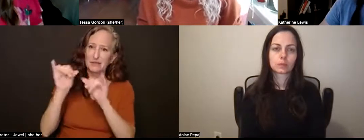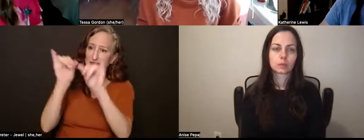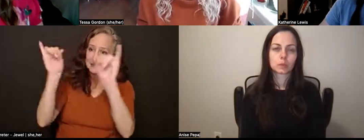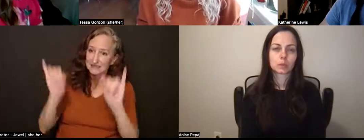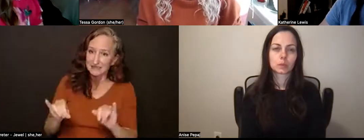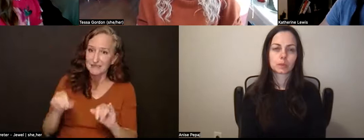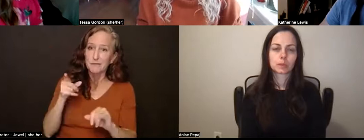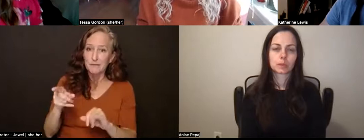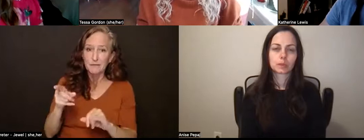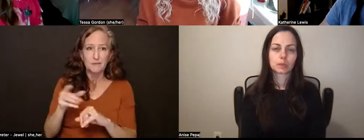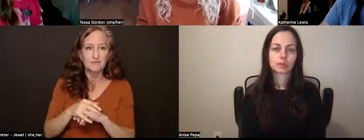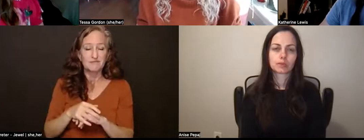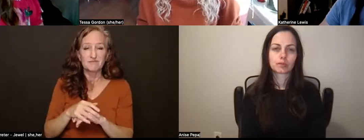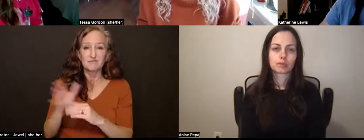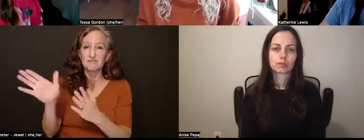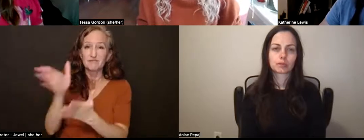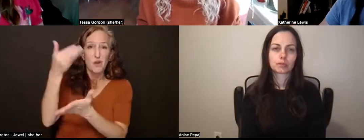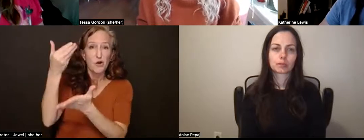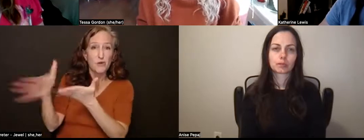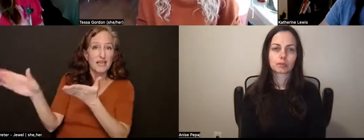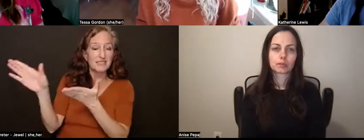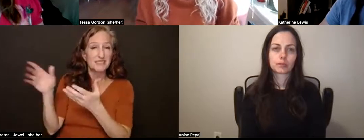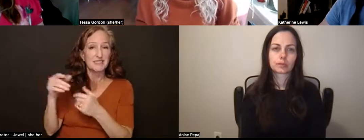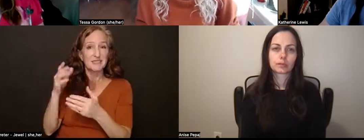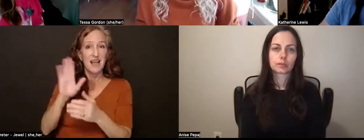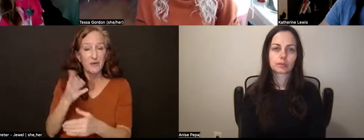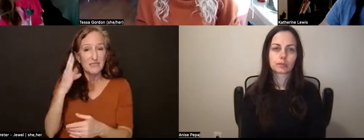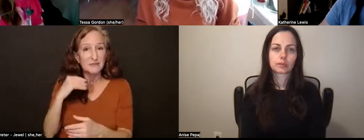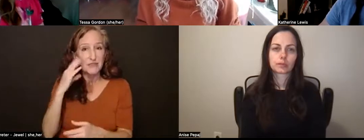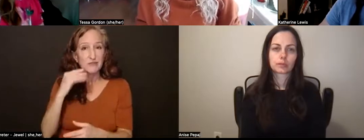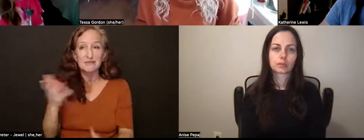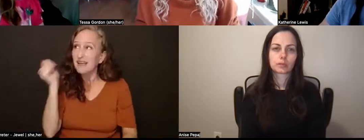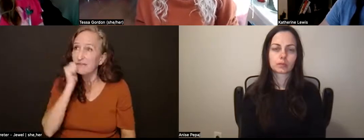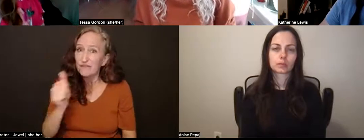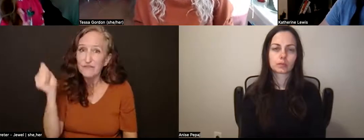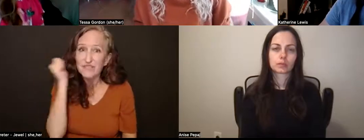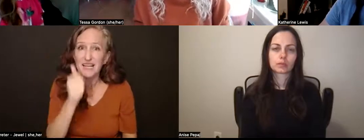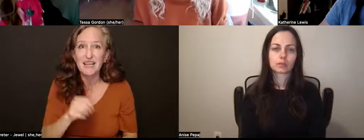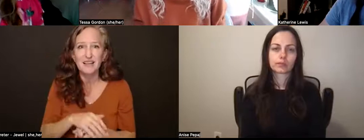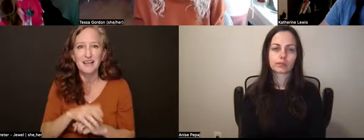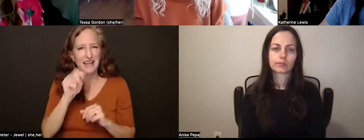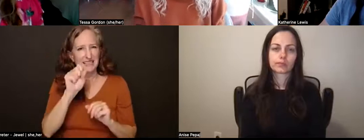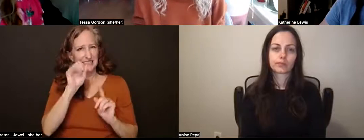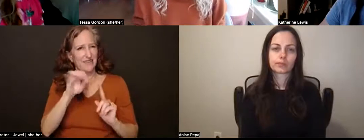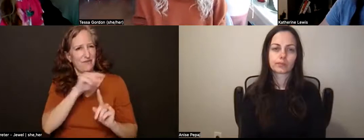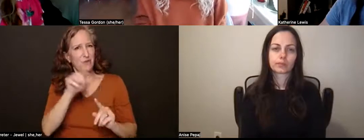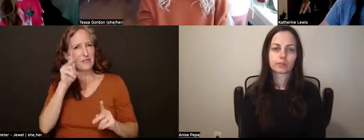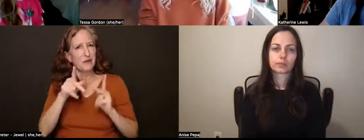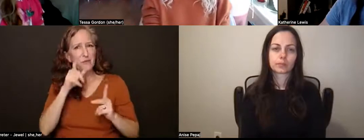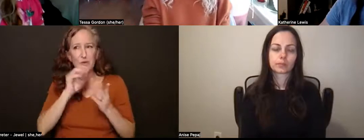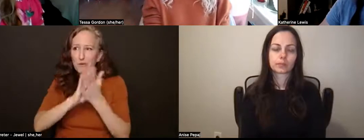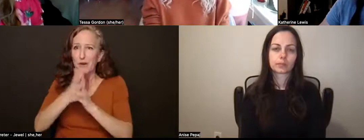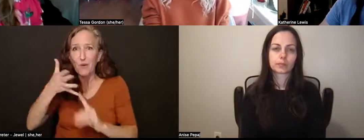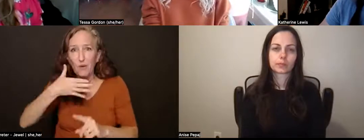has literally erased what we go through on a daily basis as if they're never going to go through it. It's not a